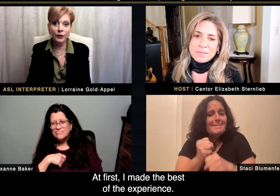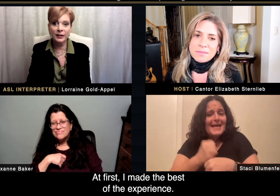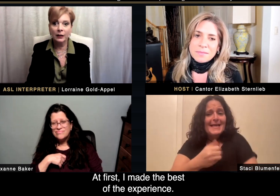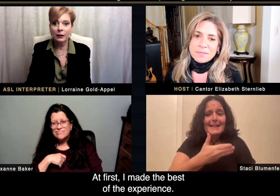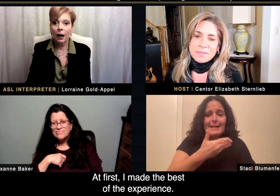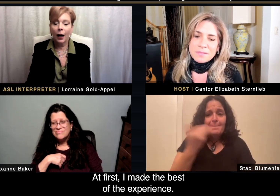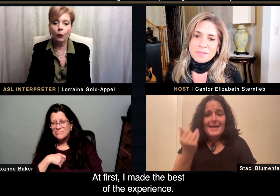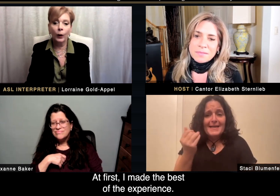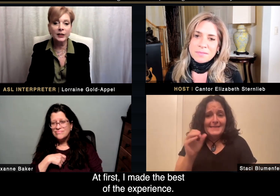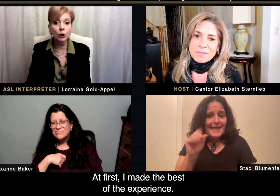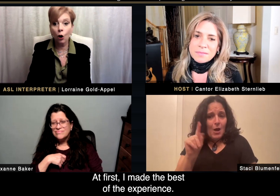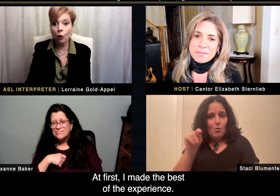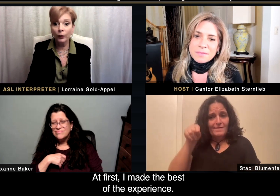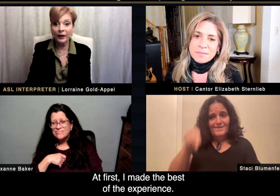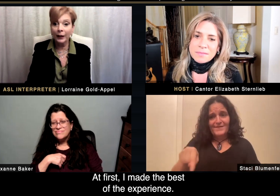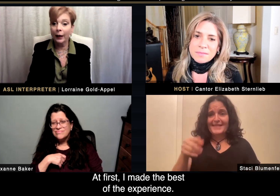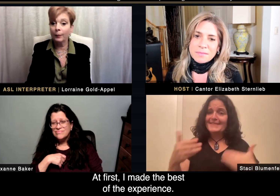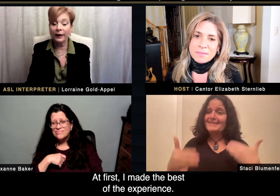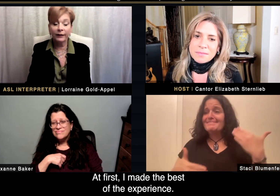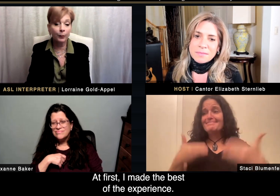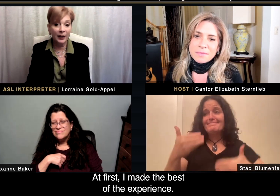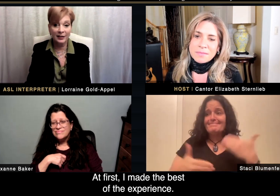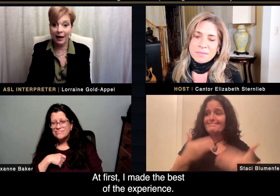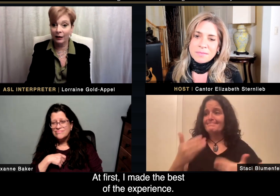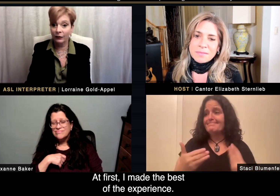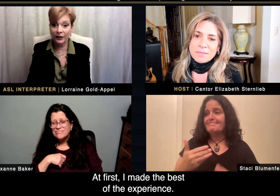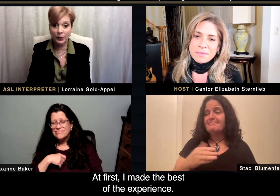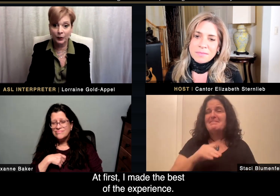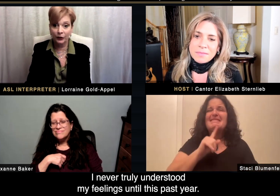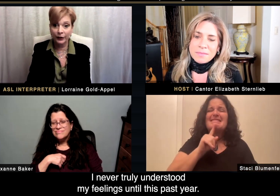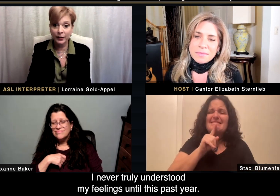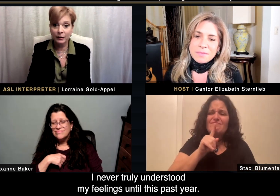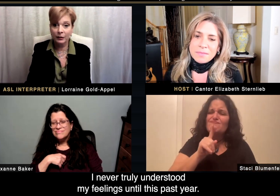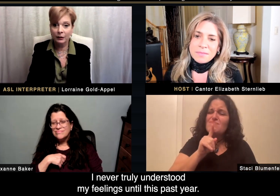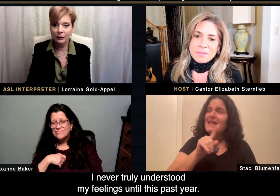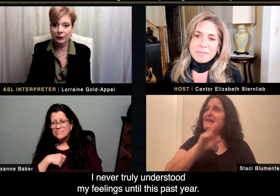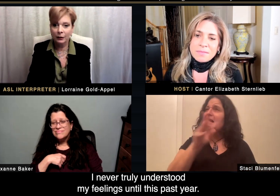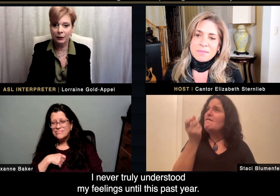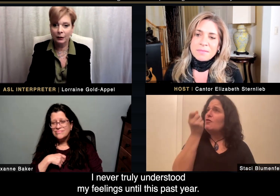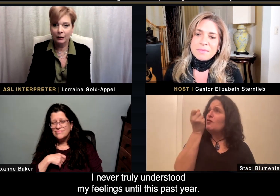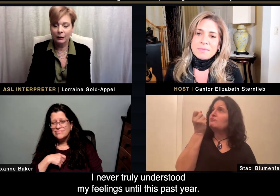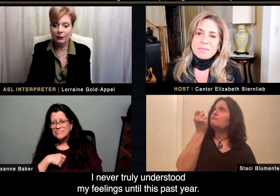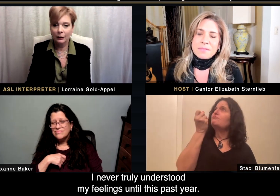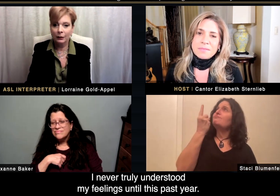At first, I went along with it and made the best out of the experience.